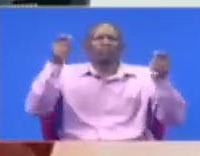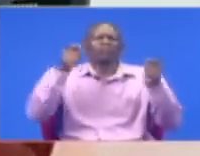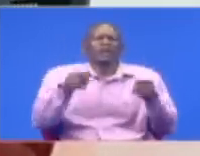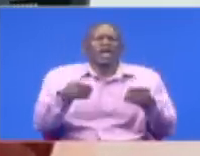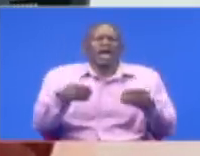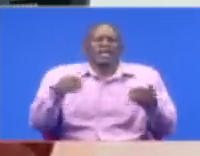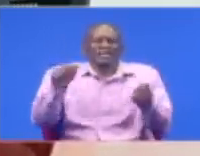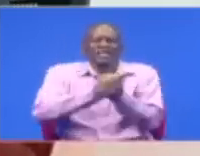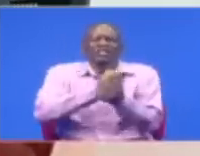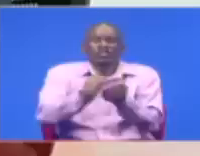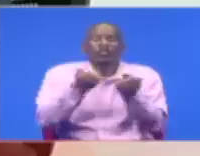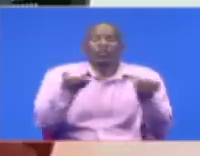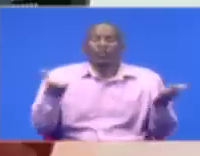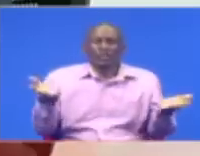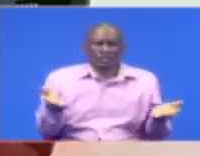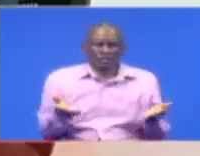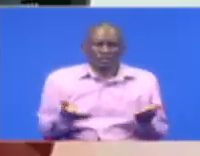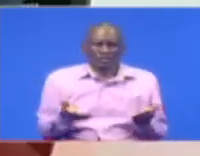to happen.